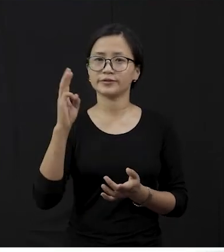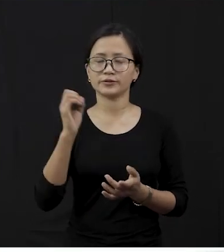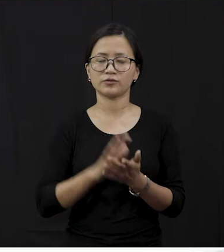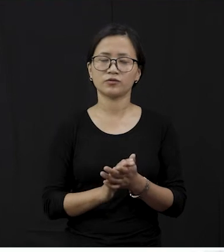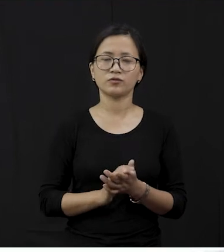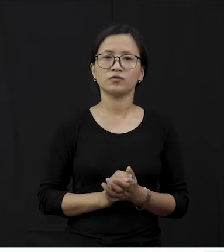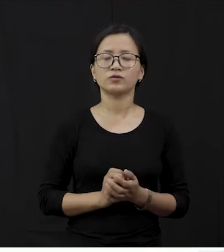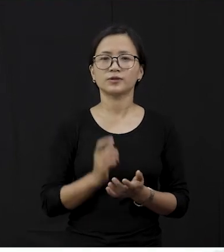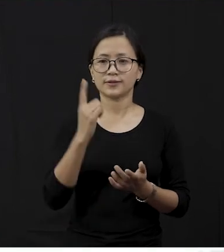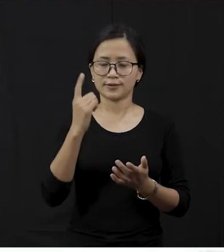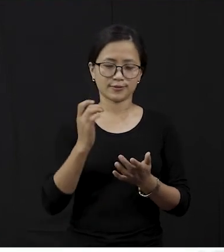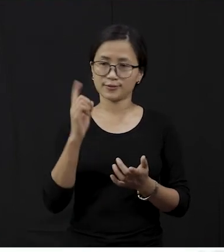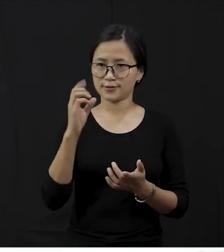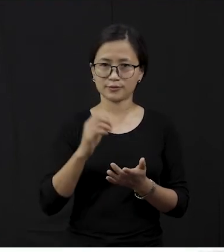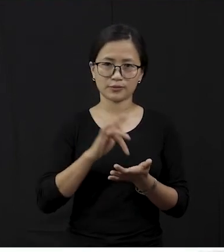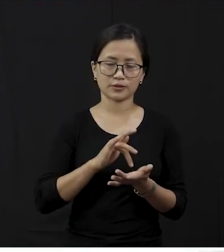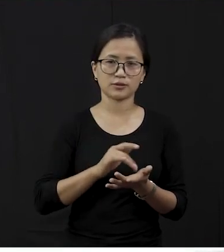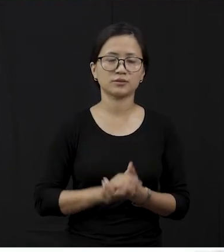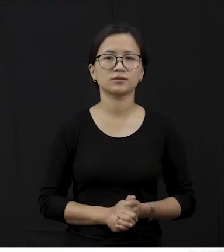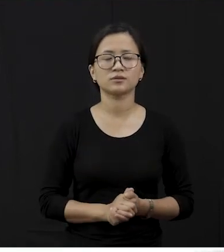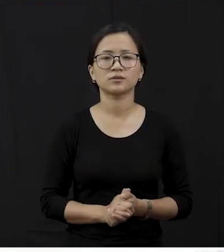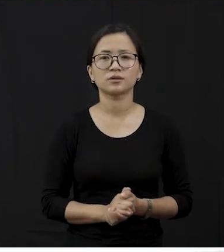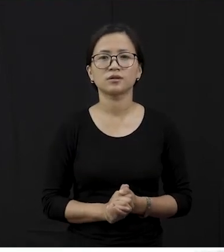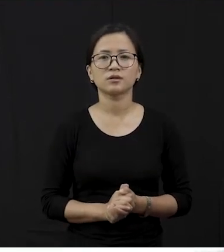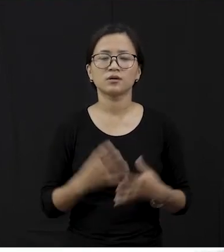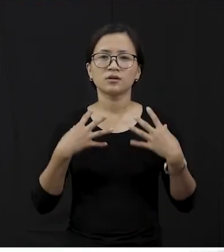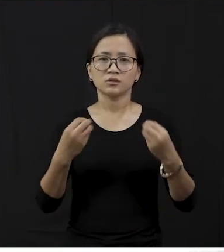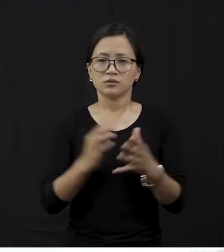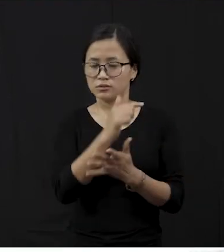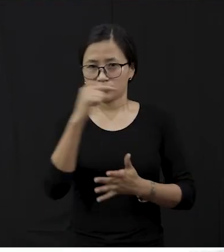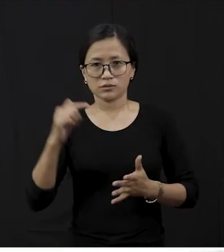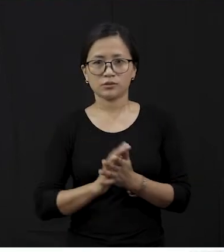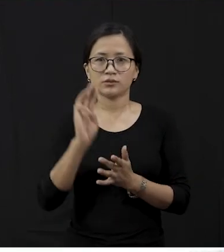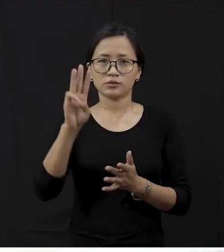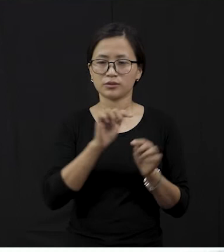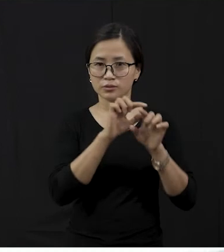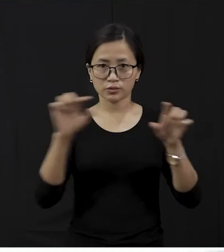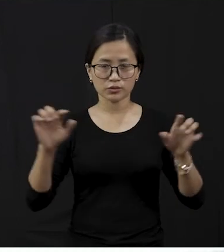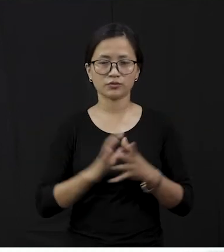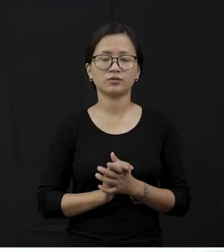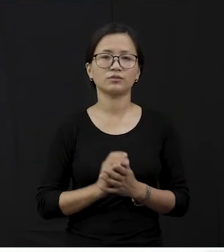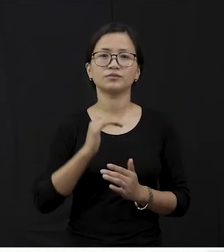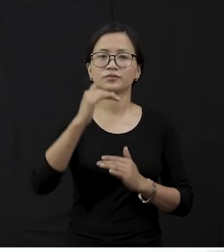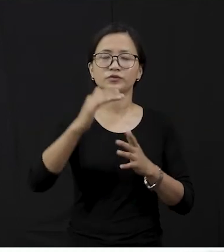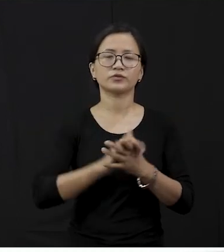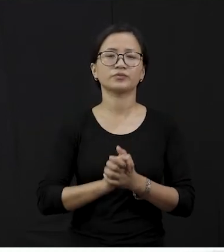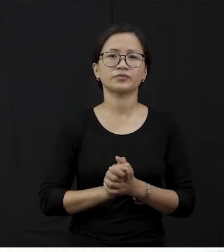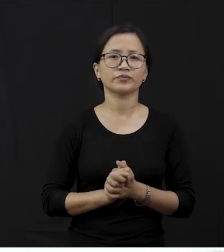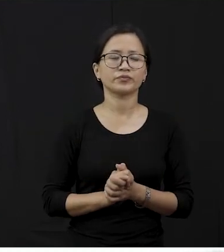4. Then we want to subtract 30. Move 3 rows up from